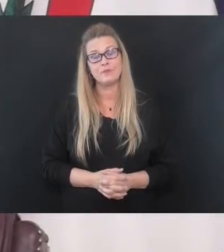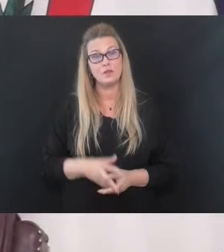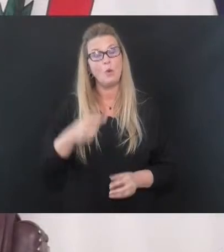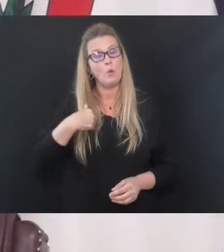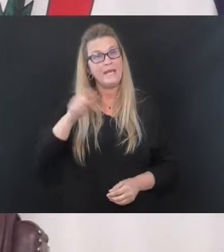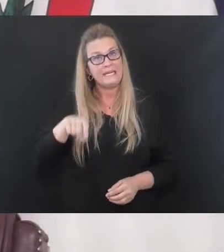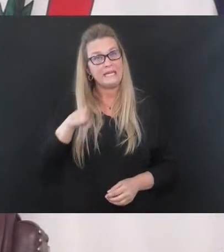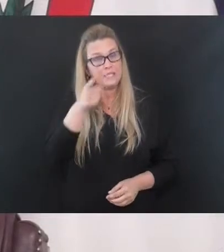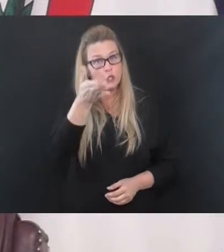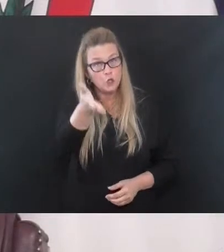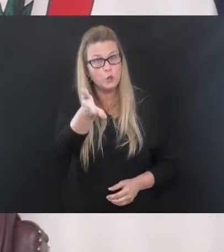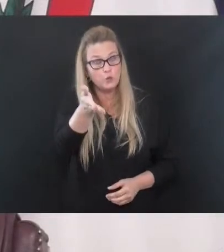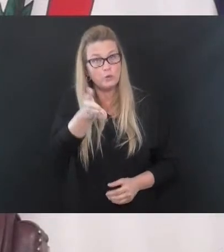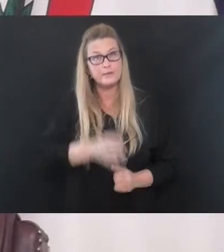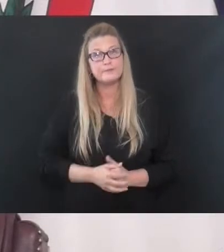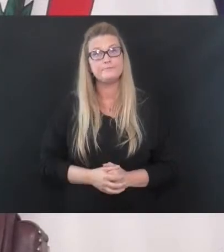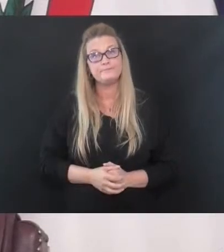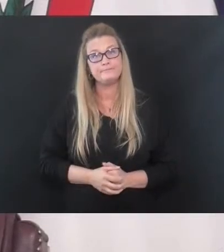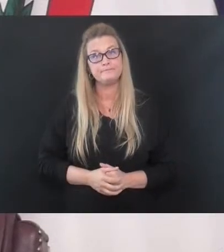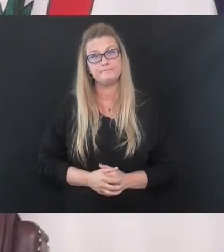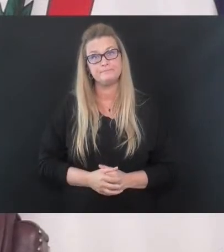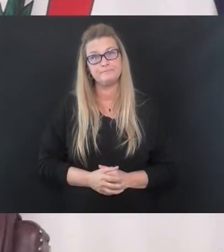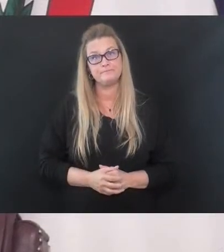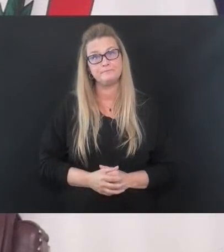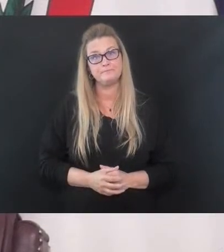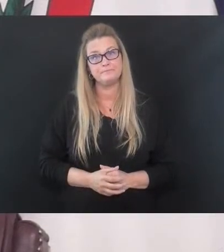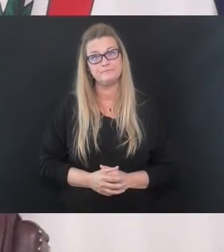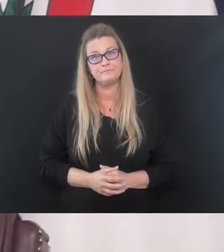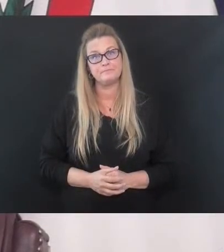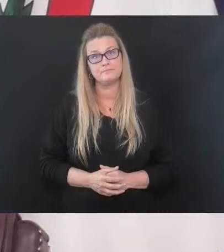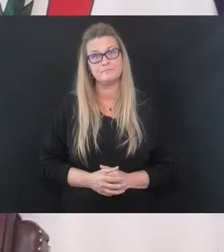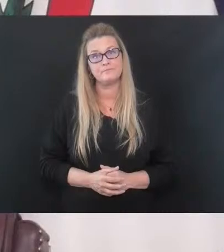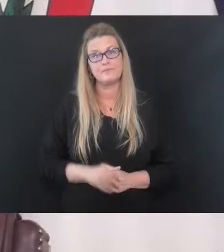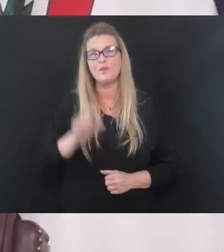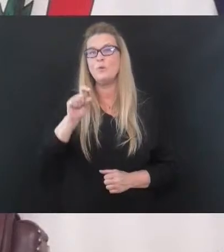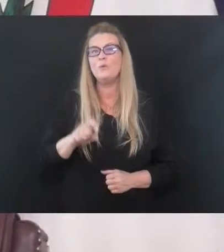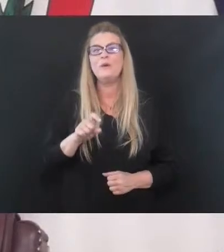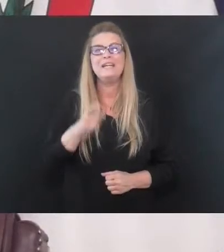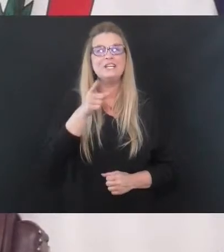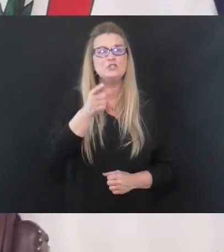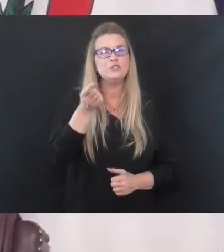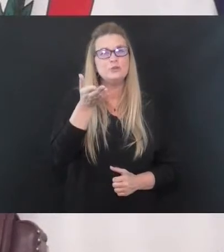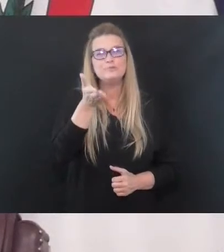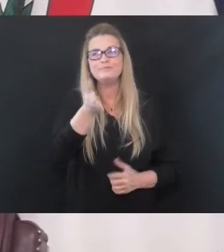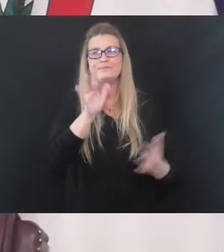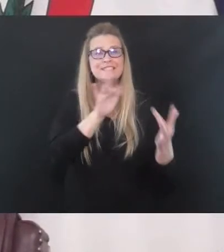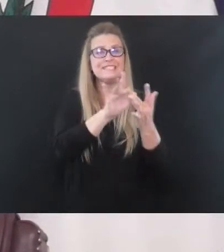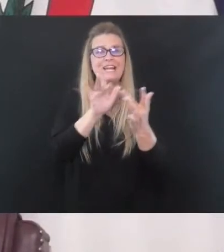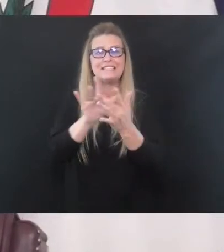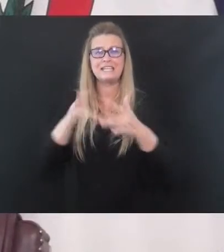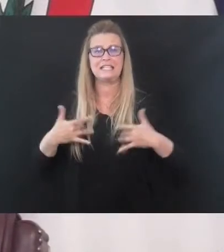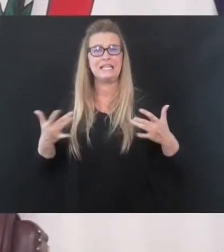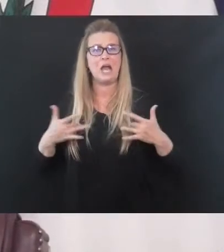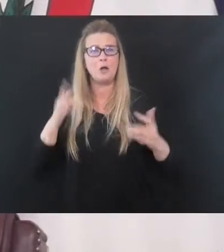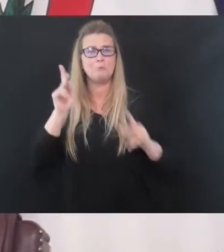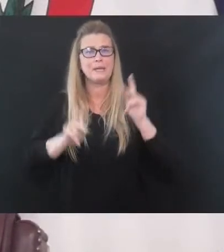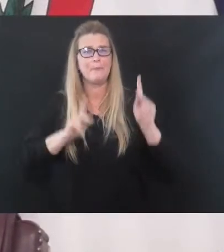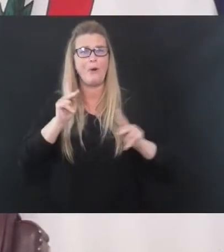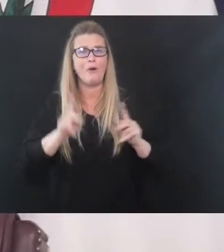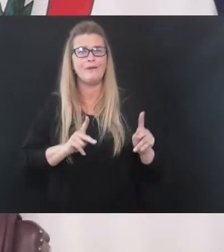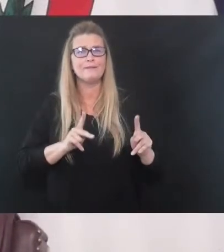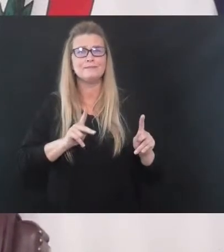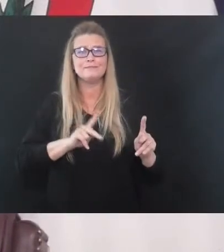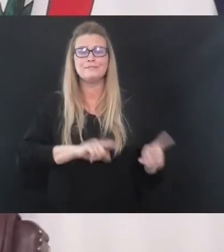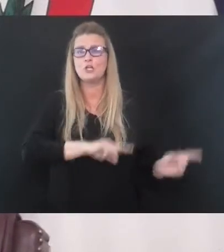you. We really, really need you, in every way. We need you to get to all the young people, to tell the young people